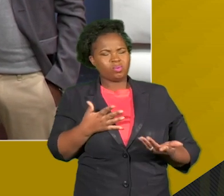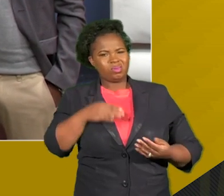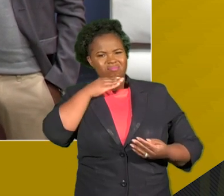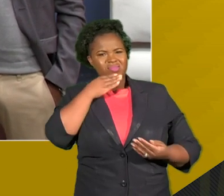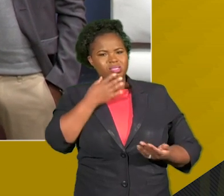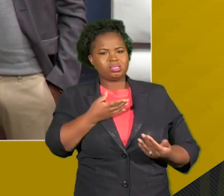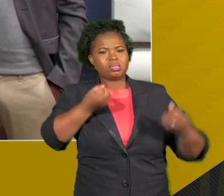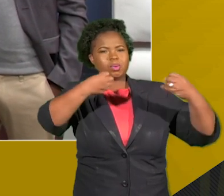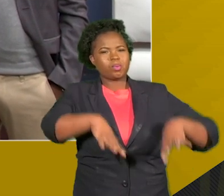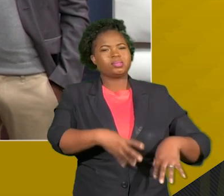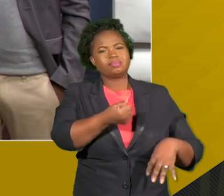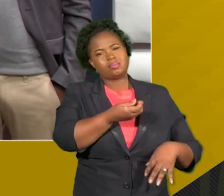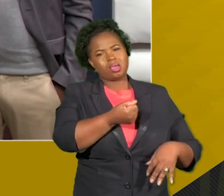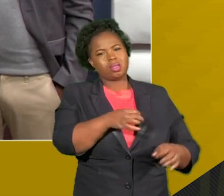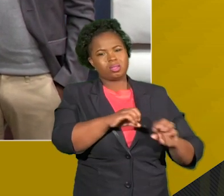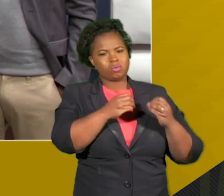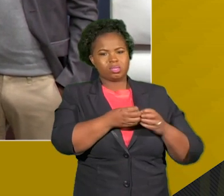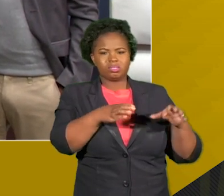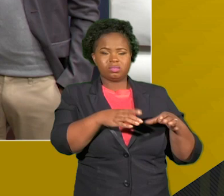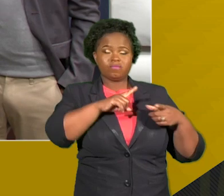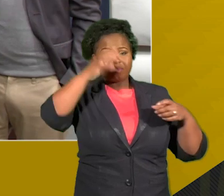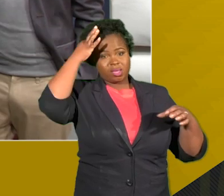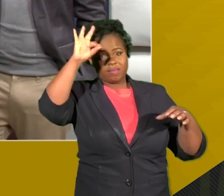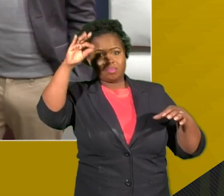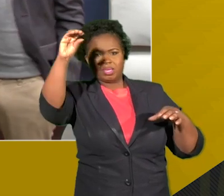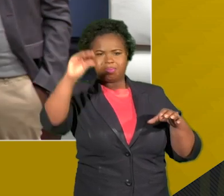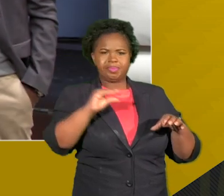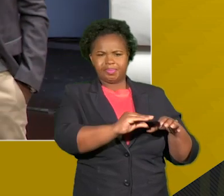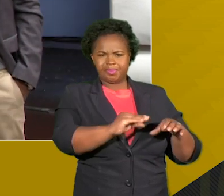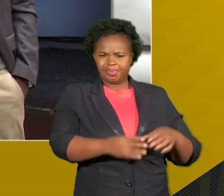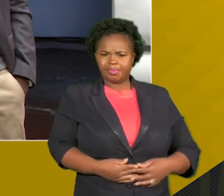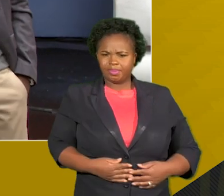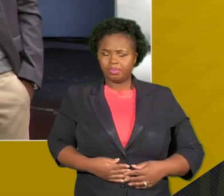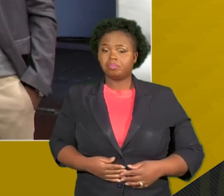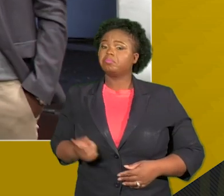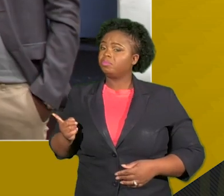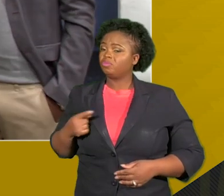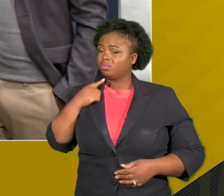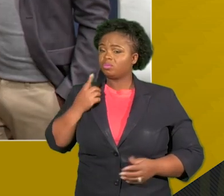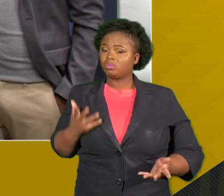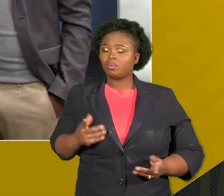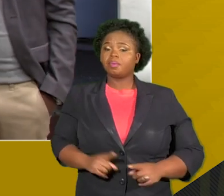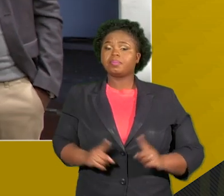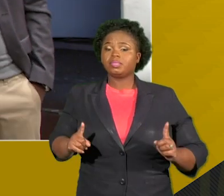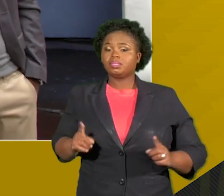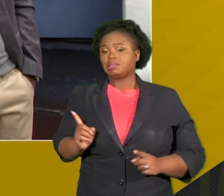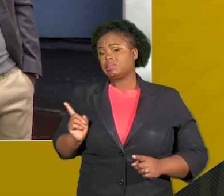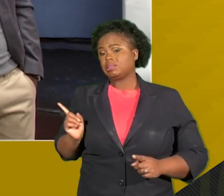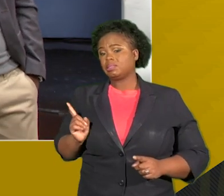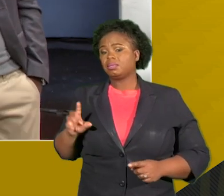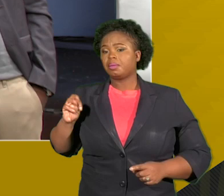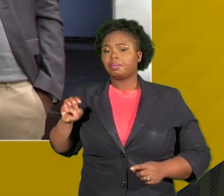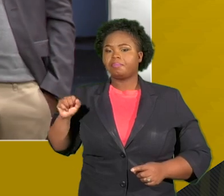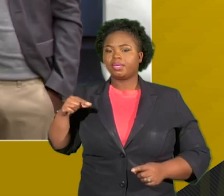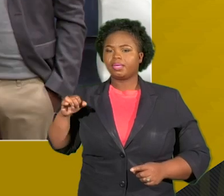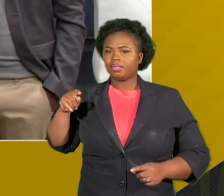wasted effort yemali eyaphuma ku-government. It's a wasted effort yemali esuka kuphuma ku-government, but there's something from uMakgethe next to me. uMakgethe bona